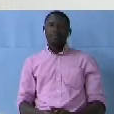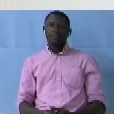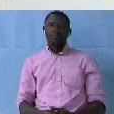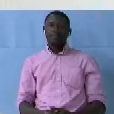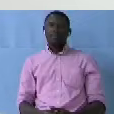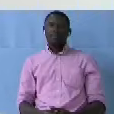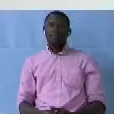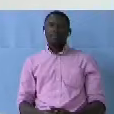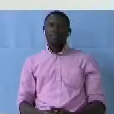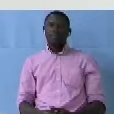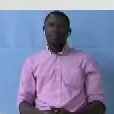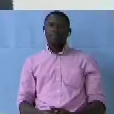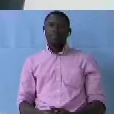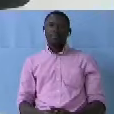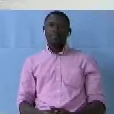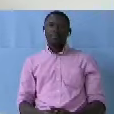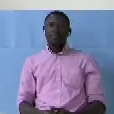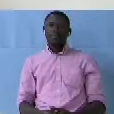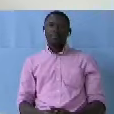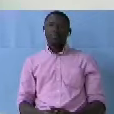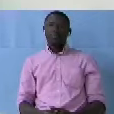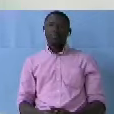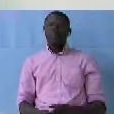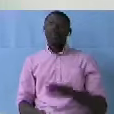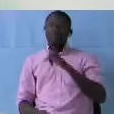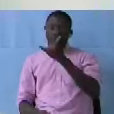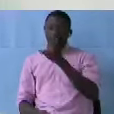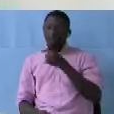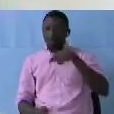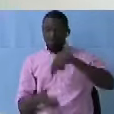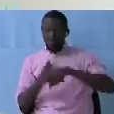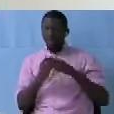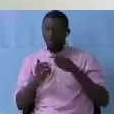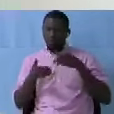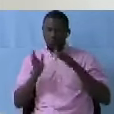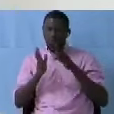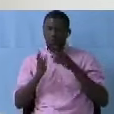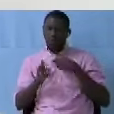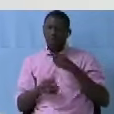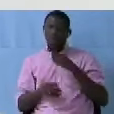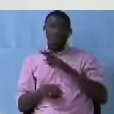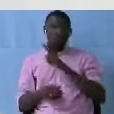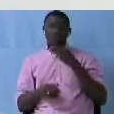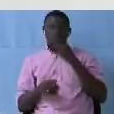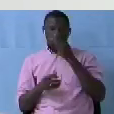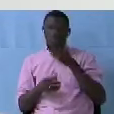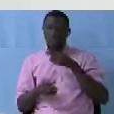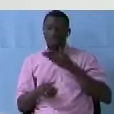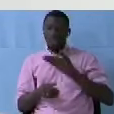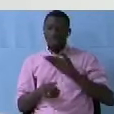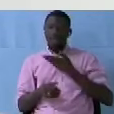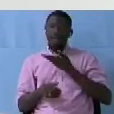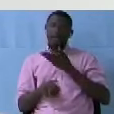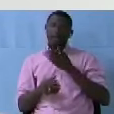in the sense that although he didn't come out and say I'm a medical doctor, I'm a registered medical